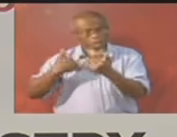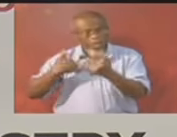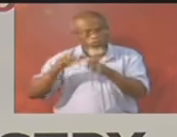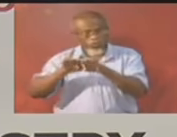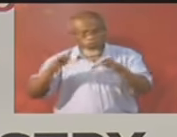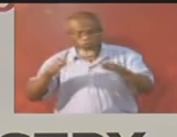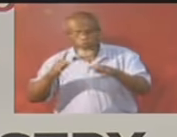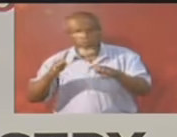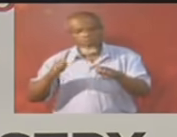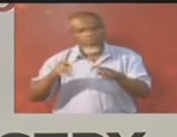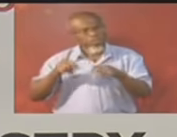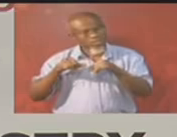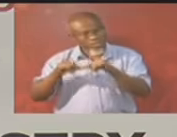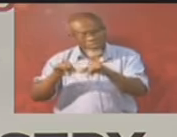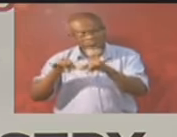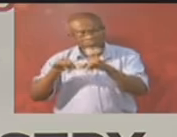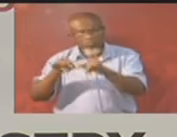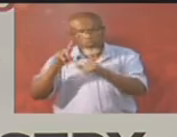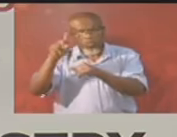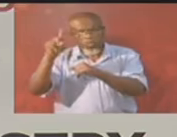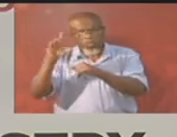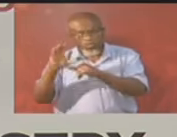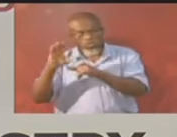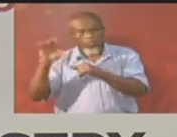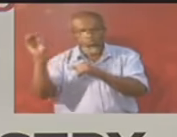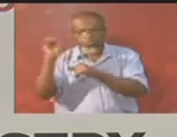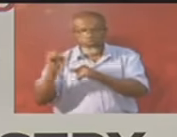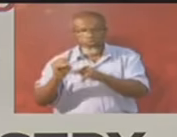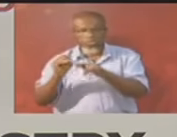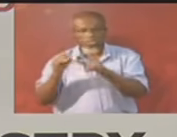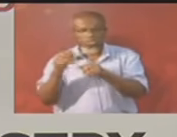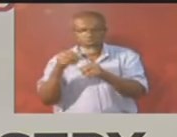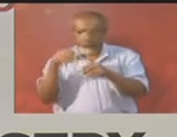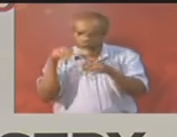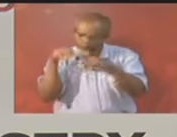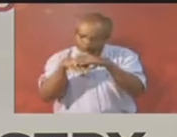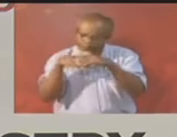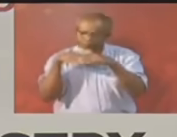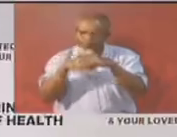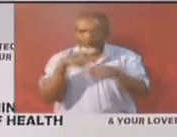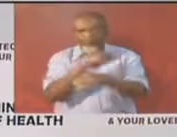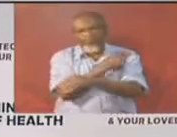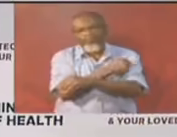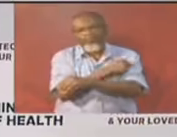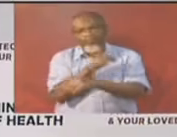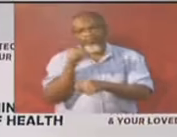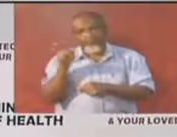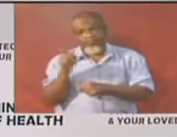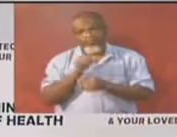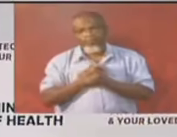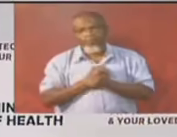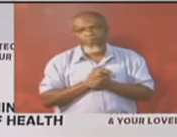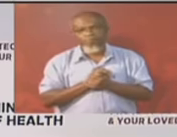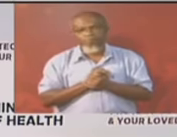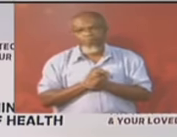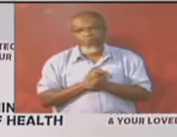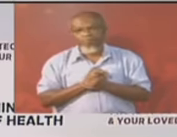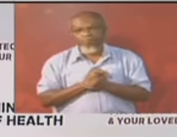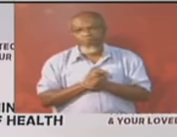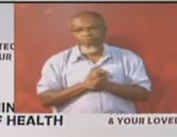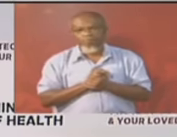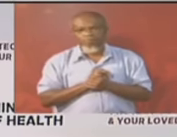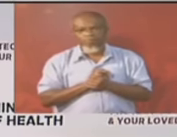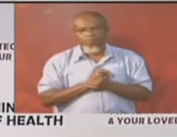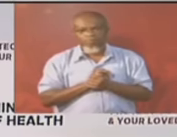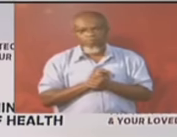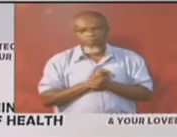a 100% occupancy at all times. Thank you very much. Thank you, Dr. Richards, and we remind the media that